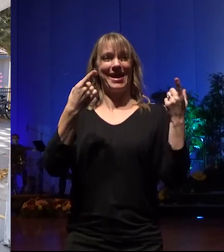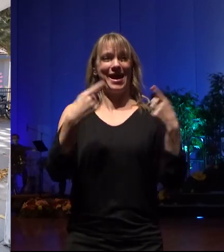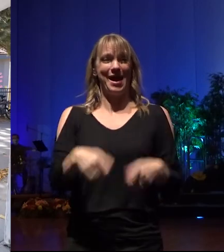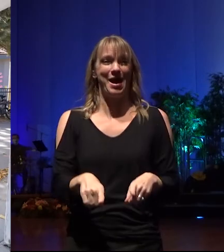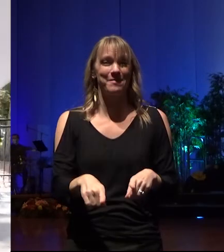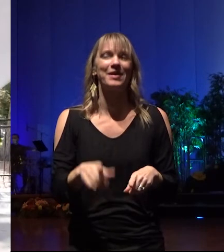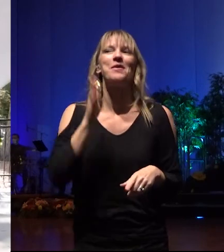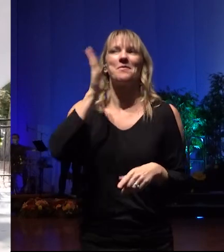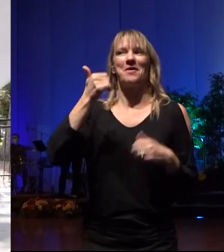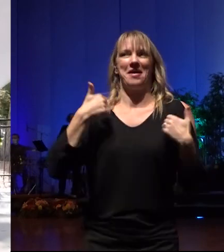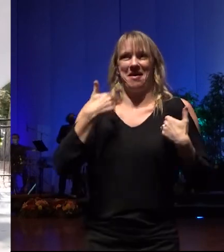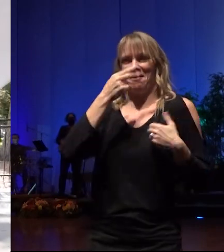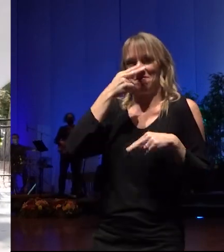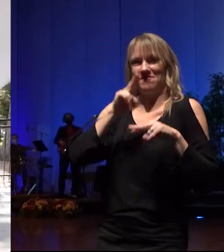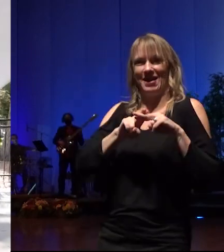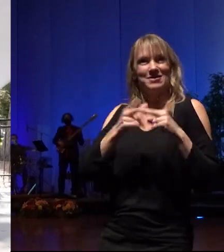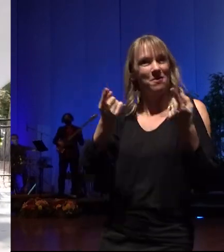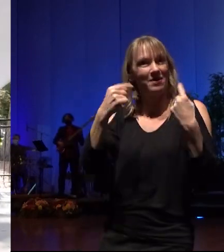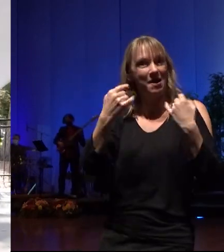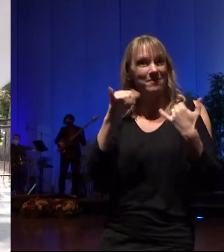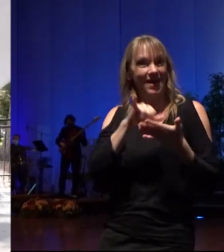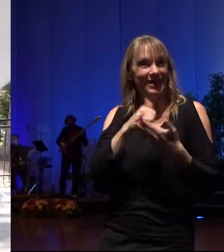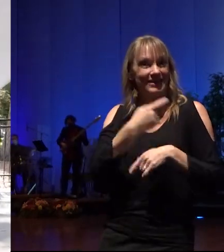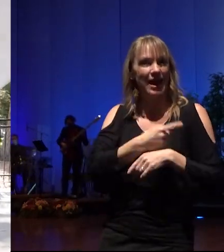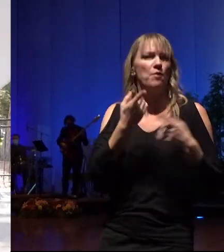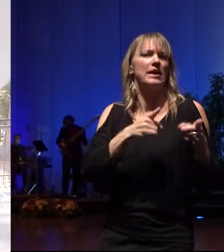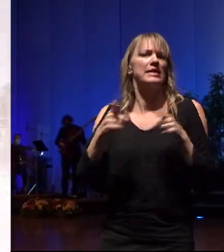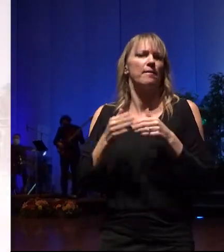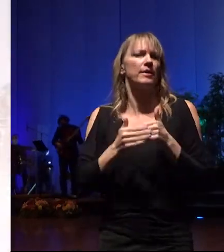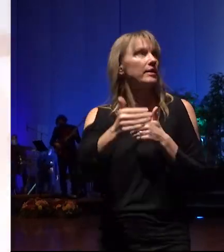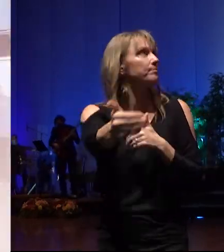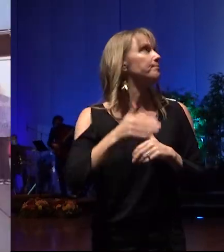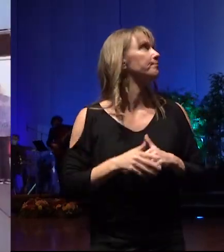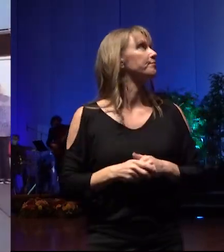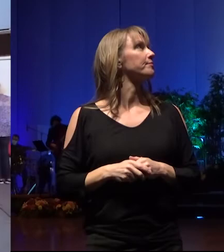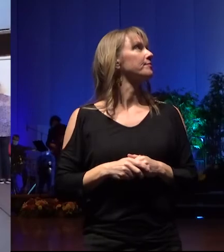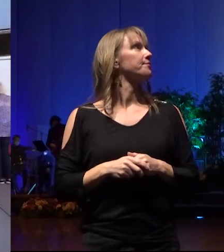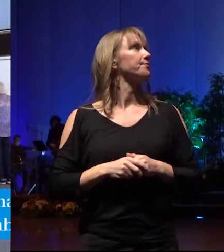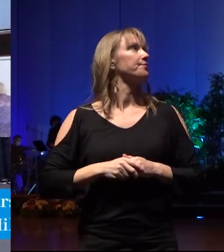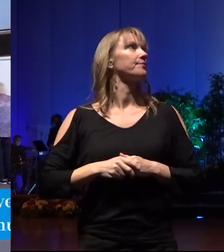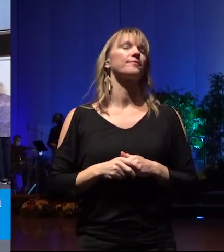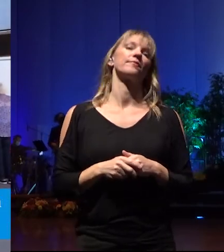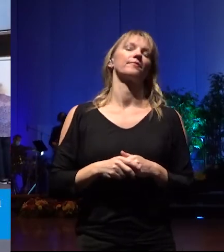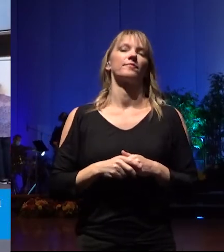is happening. We're going to have some fun, so be here that day. Here's what's coming up.